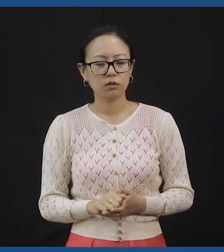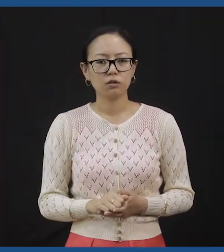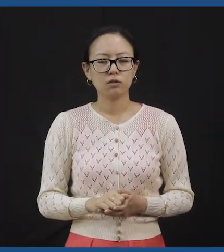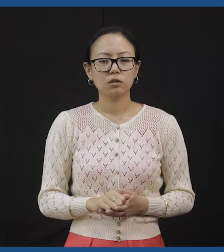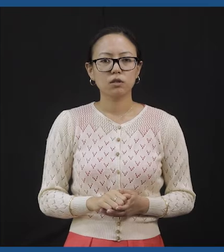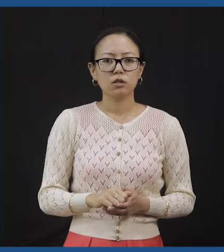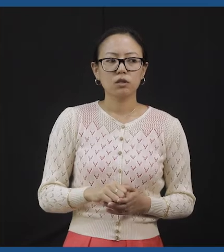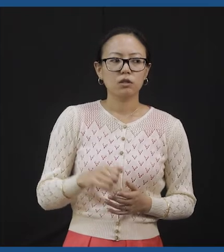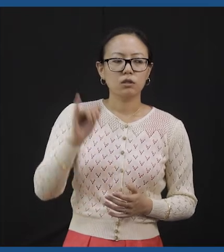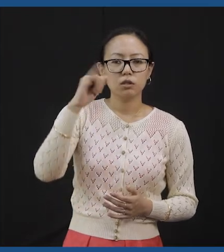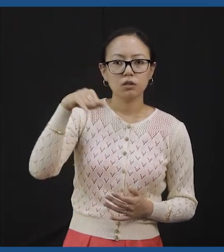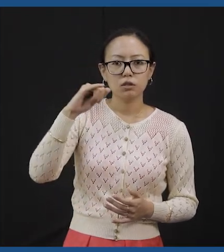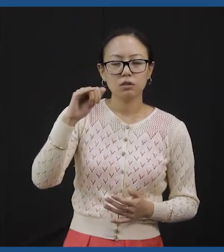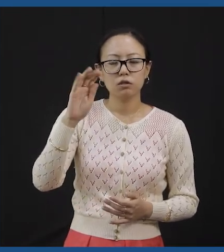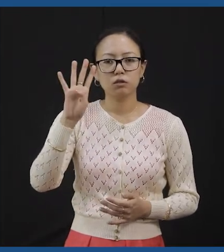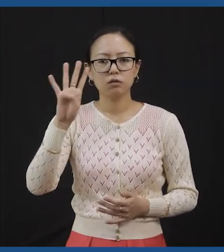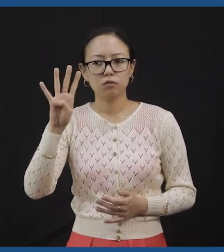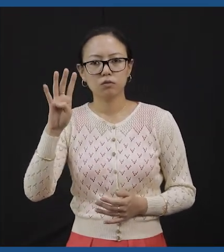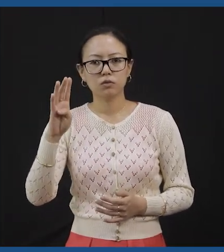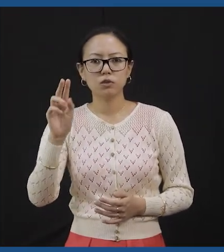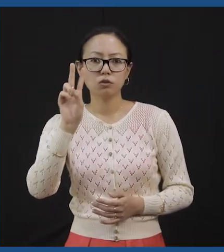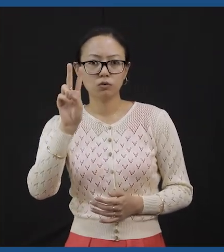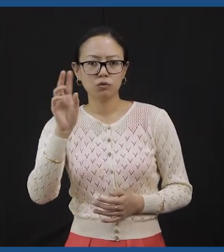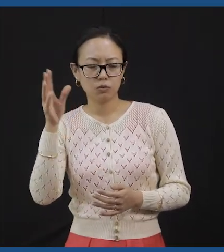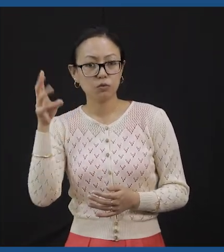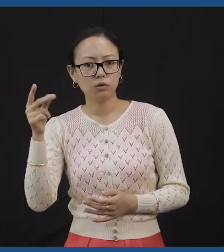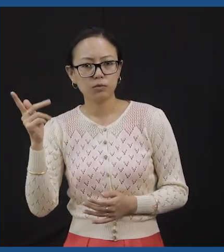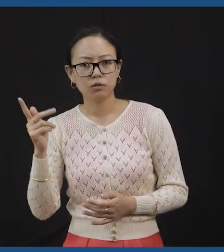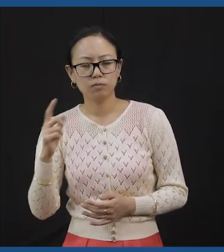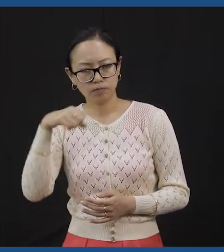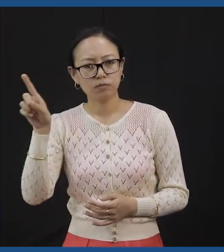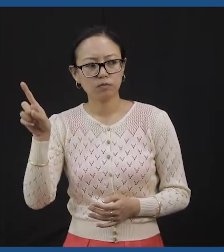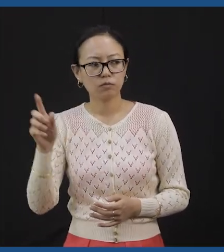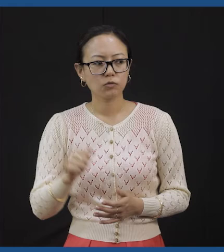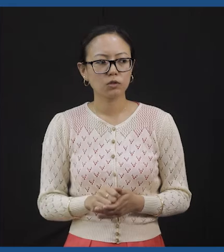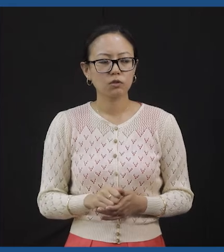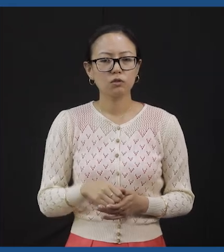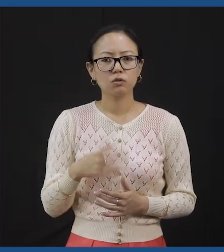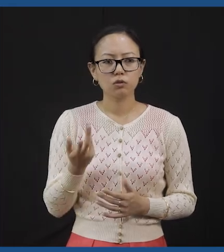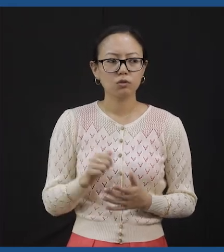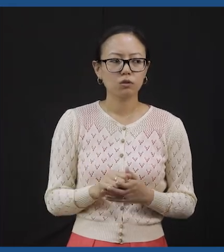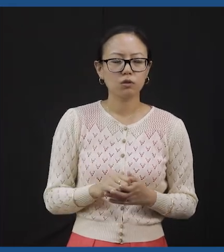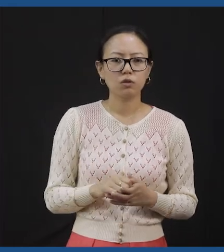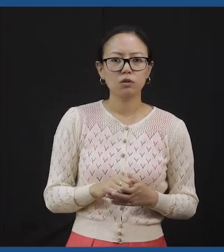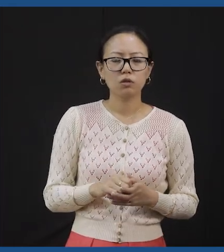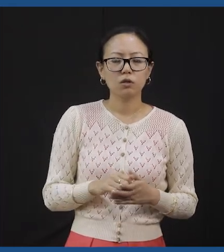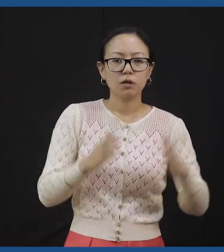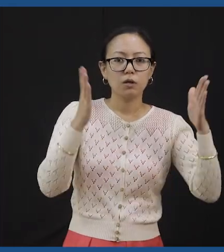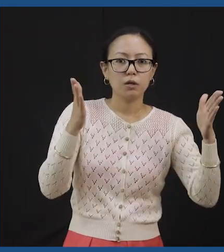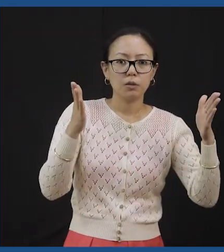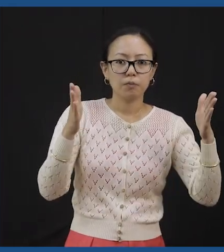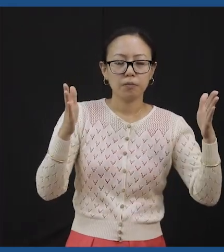the bigger digit will always be at the top, and the smaller number will be at the bottom. So here we will first